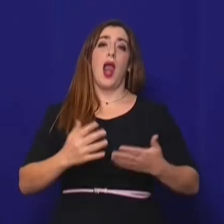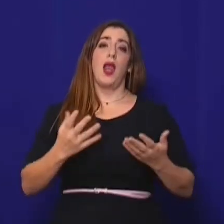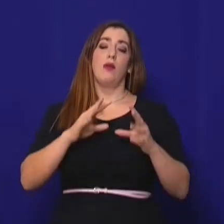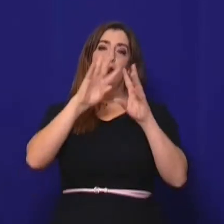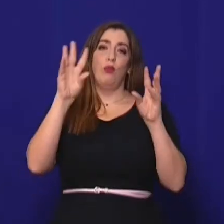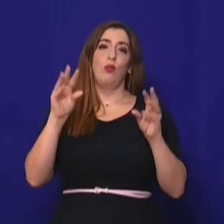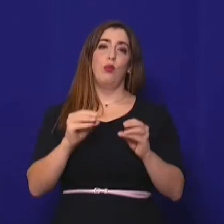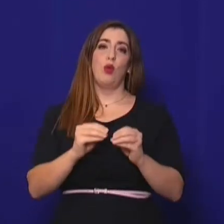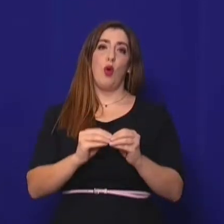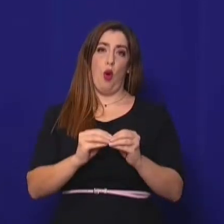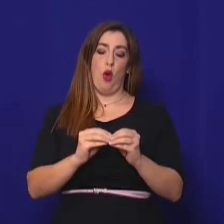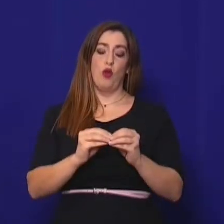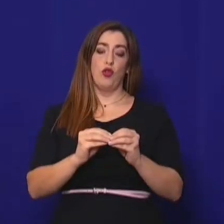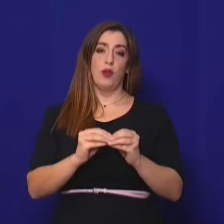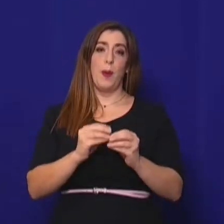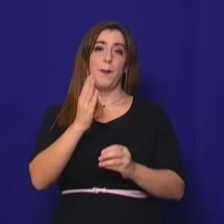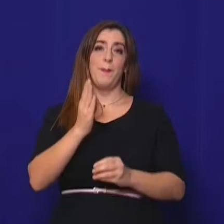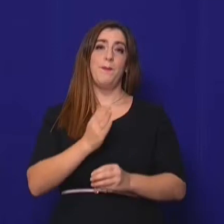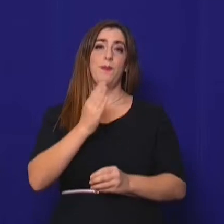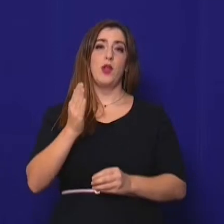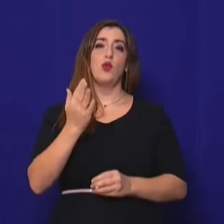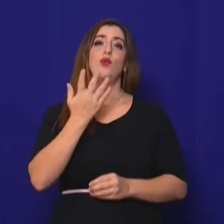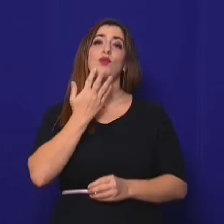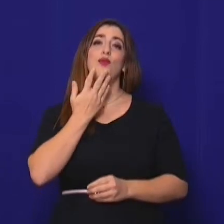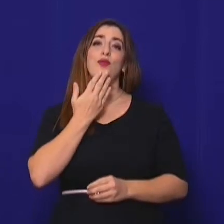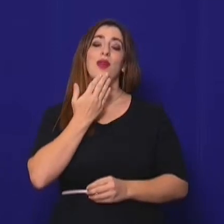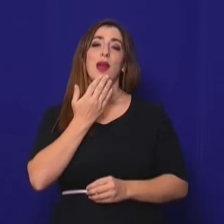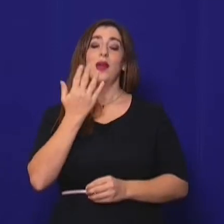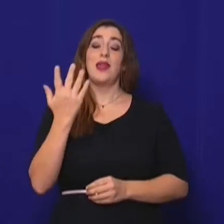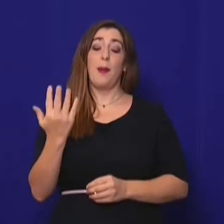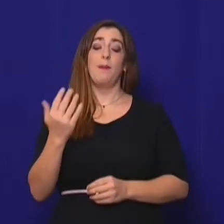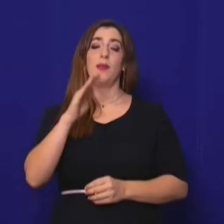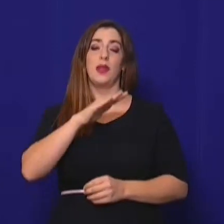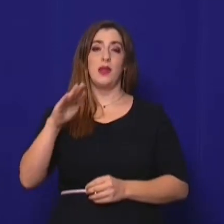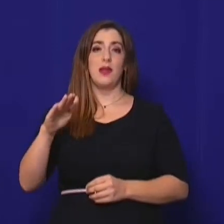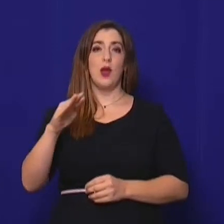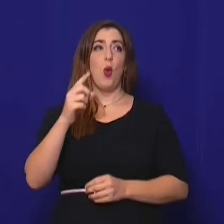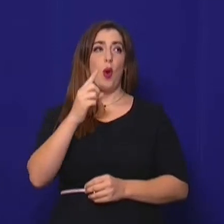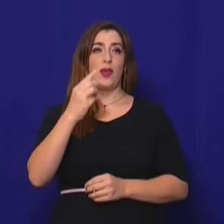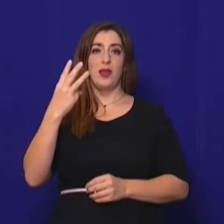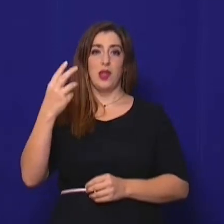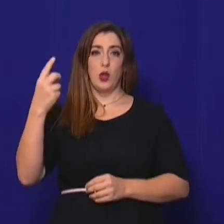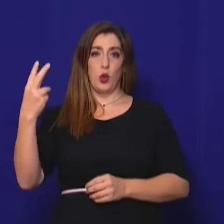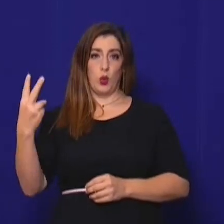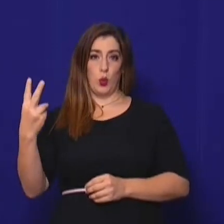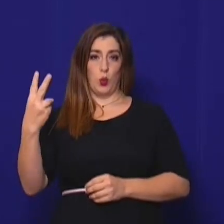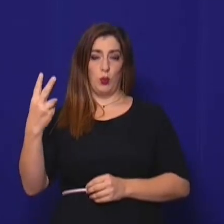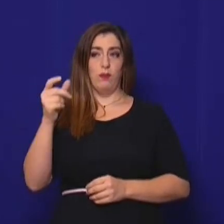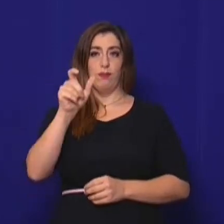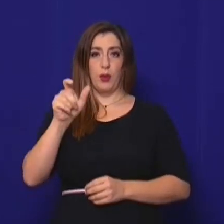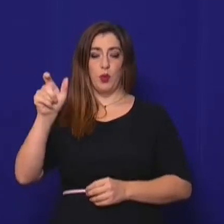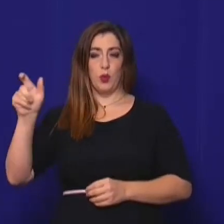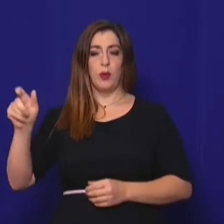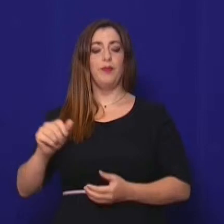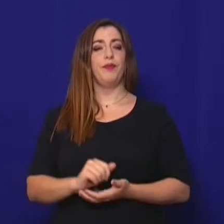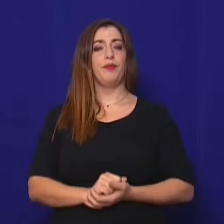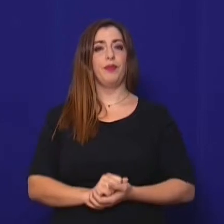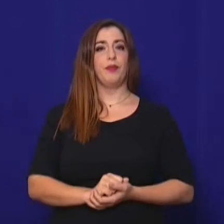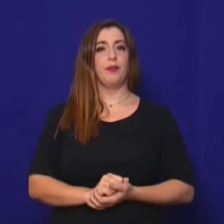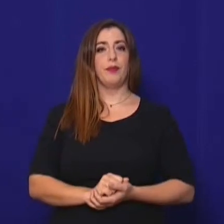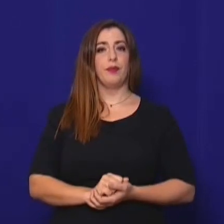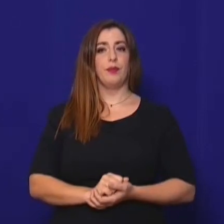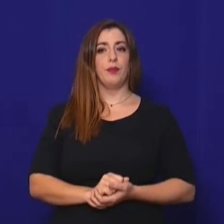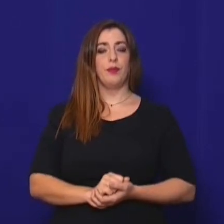imwiet huwa ta' 132. Kien ħarsu mill-aħħar bulletin mediku li kellna bħallum